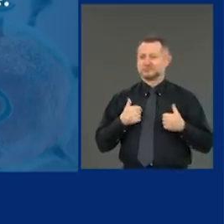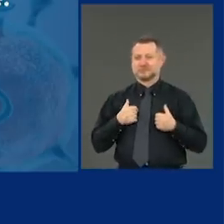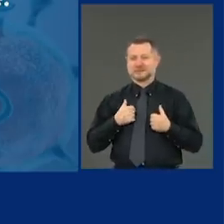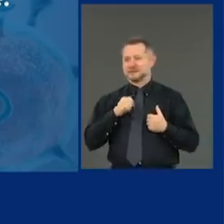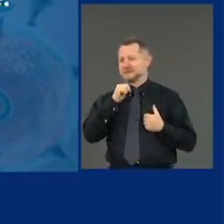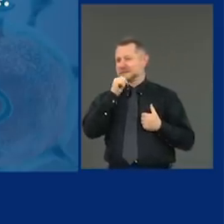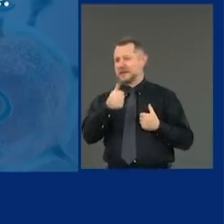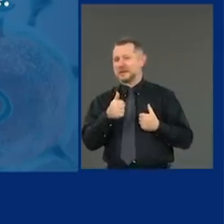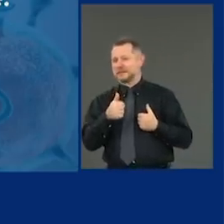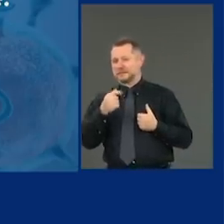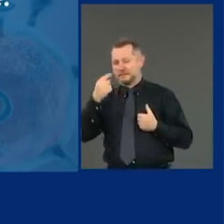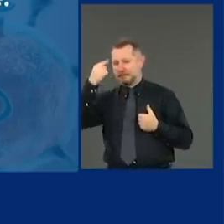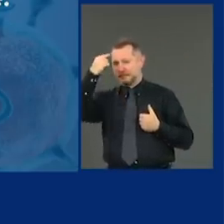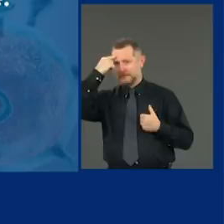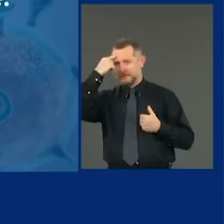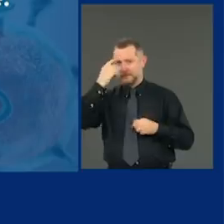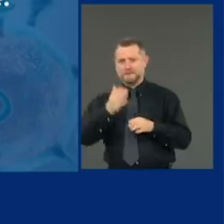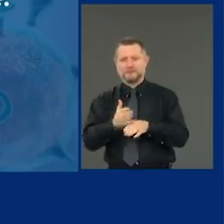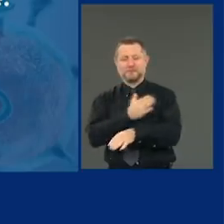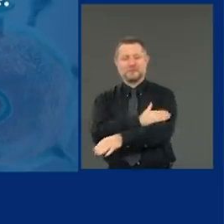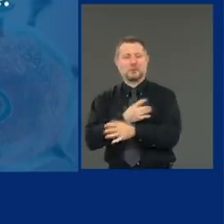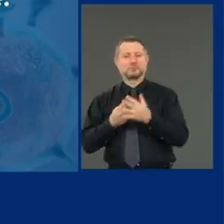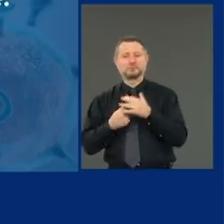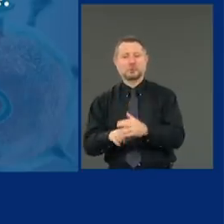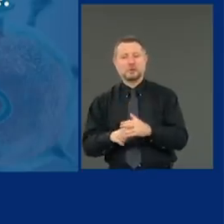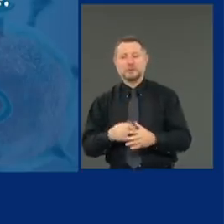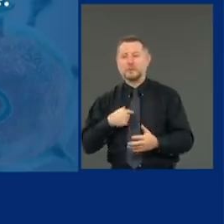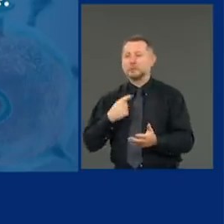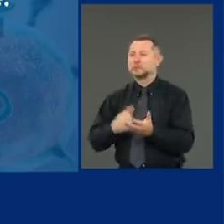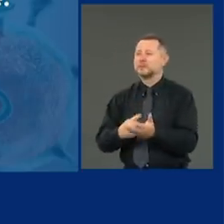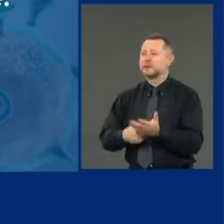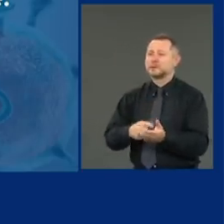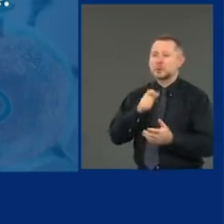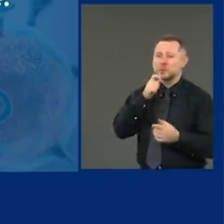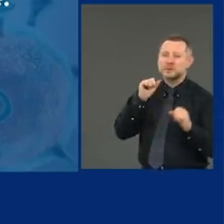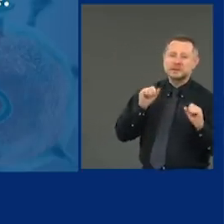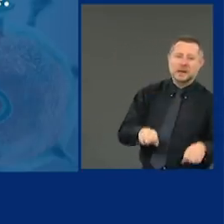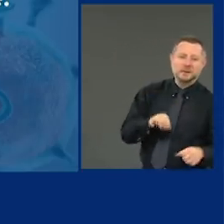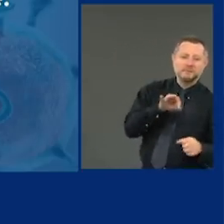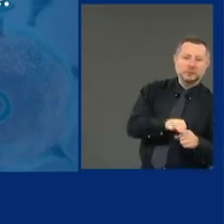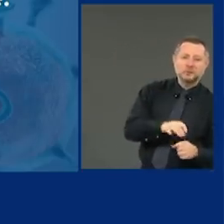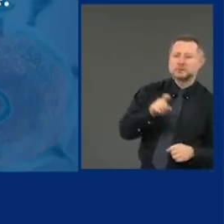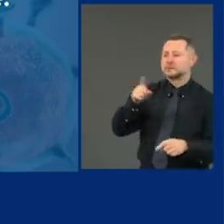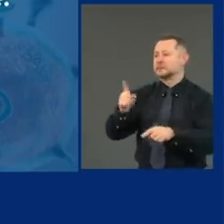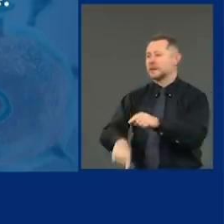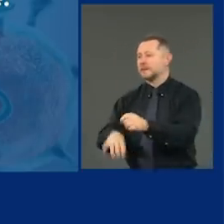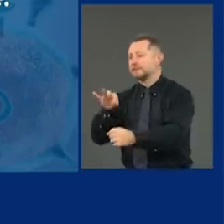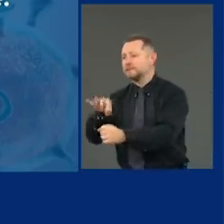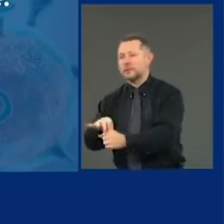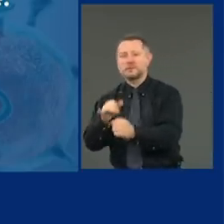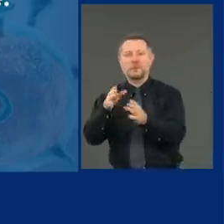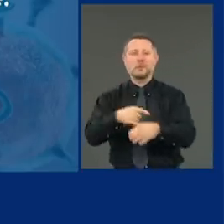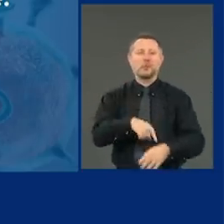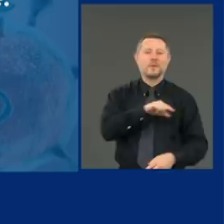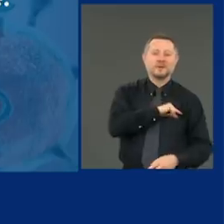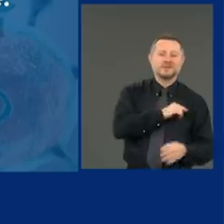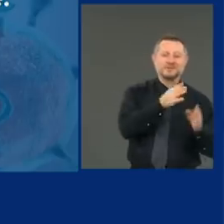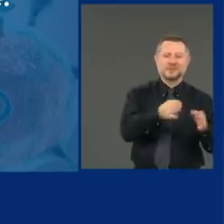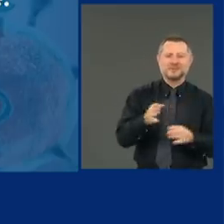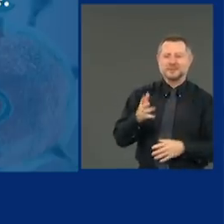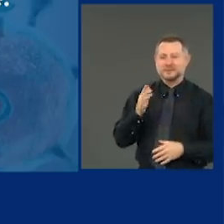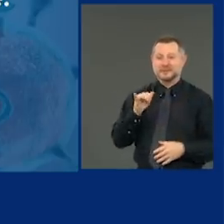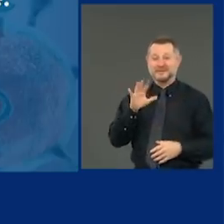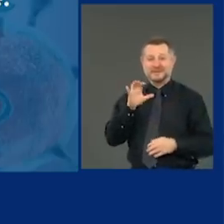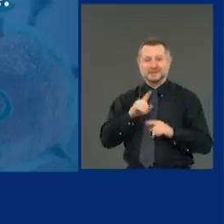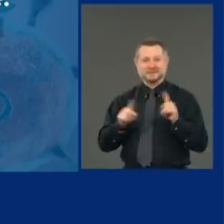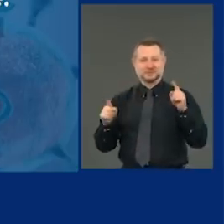think through. So rather than have a debate about who would have been an eligible voter, because that 500 votes between